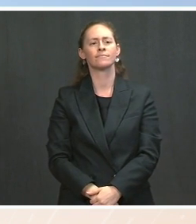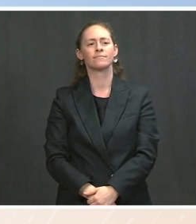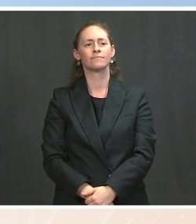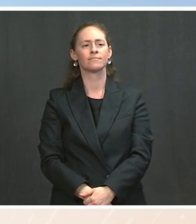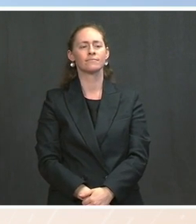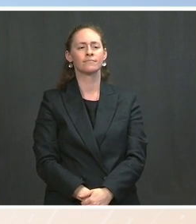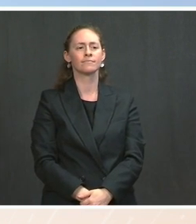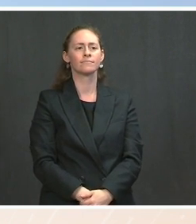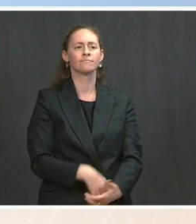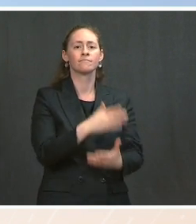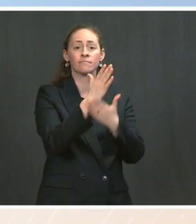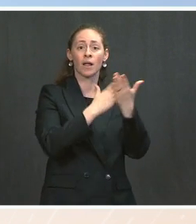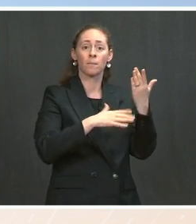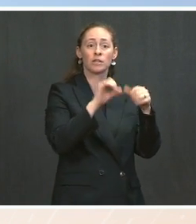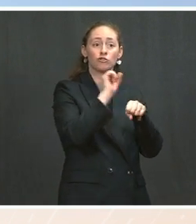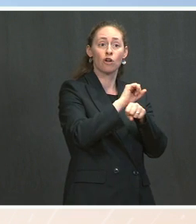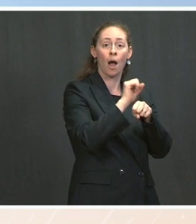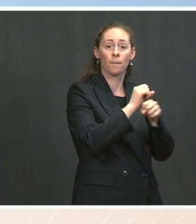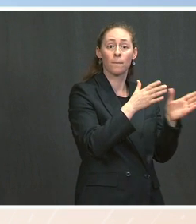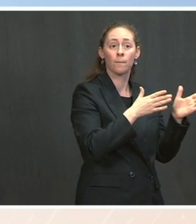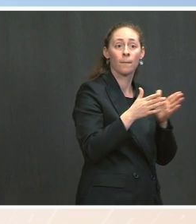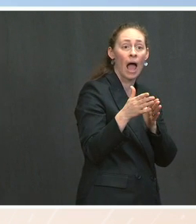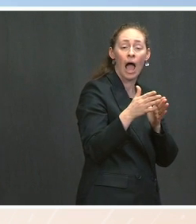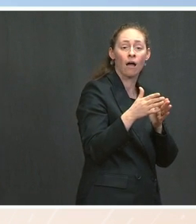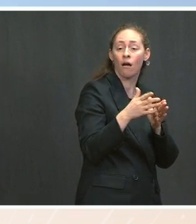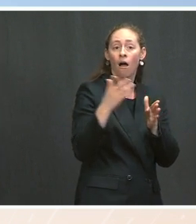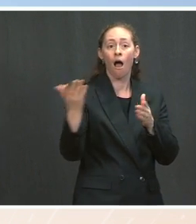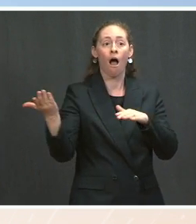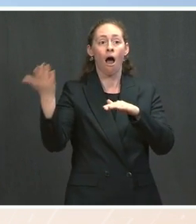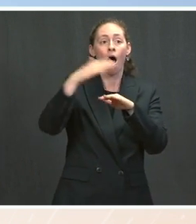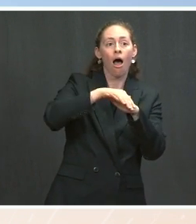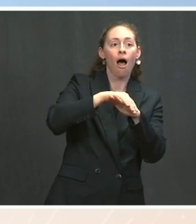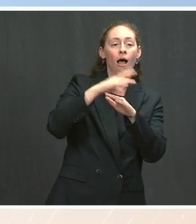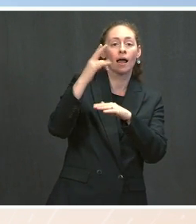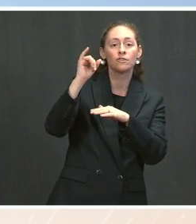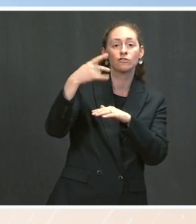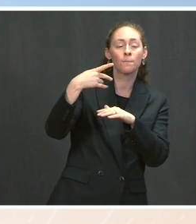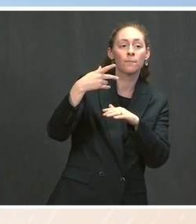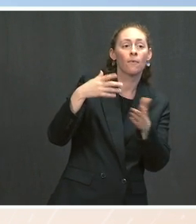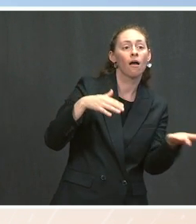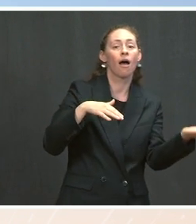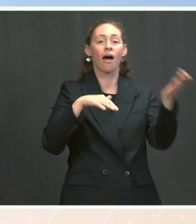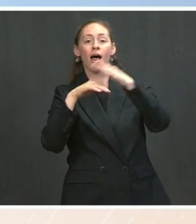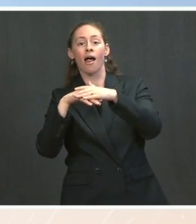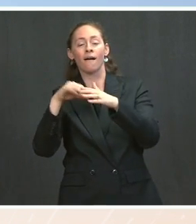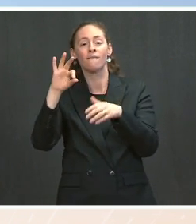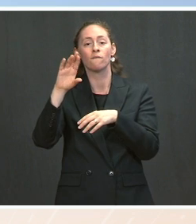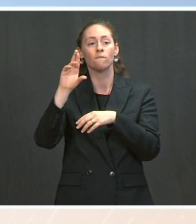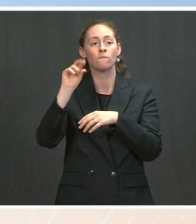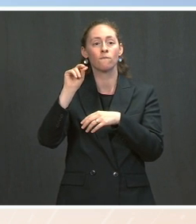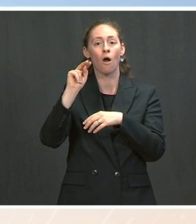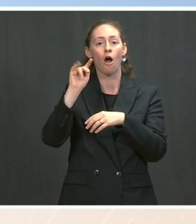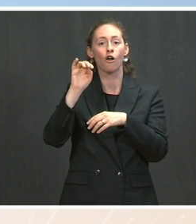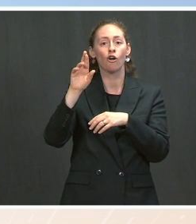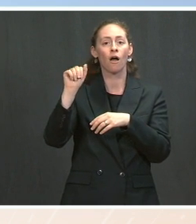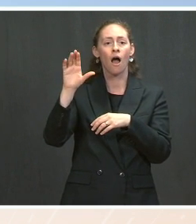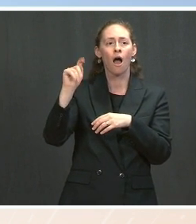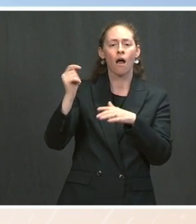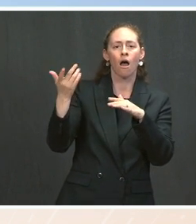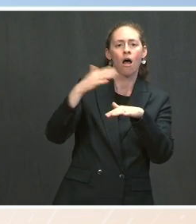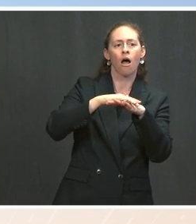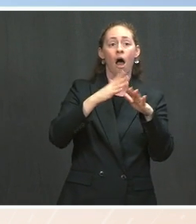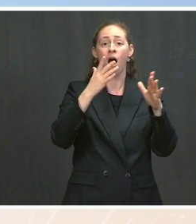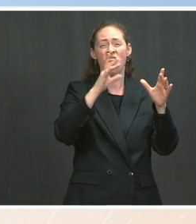with some of the components in the CHIPS plan and the Frontiers plan. Hence, there's an opportunity to move those ideas forward. But beyond